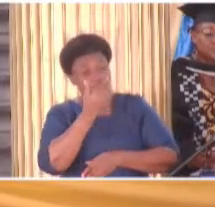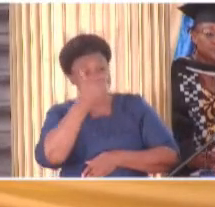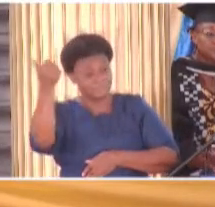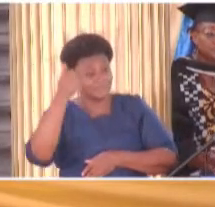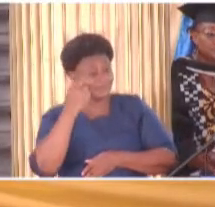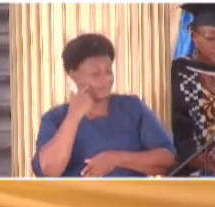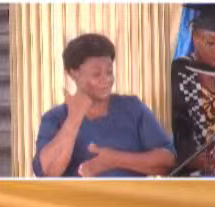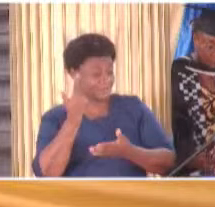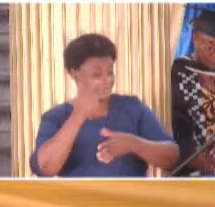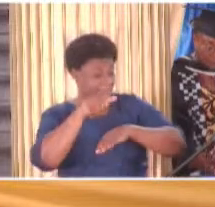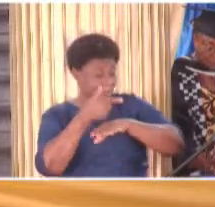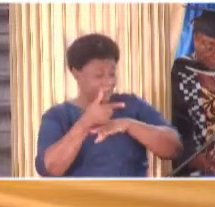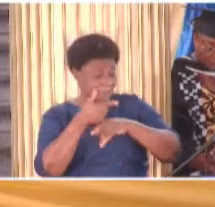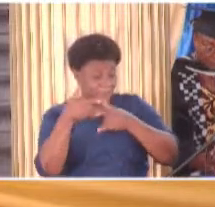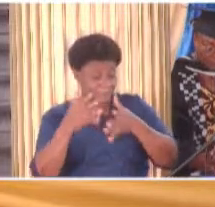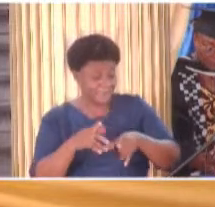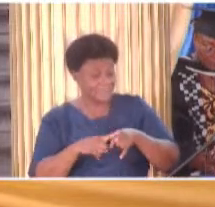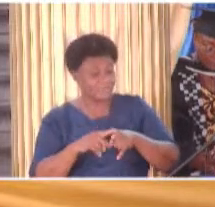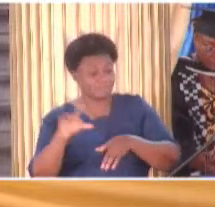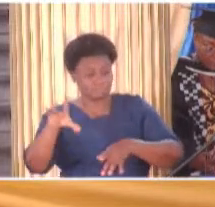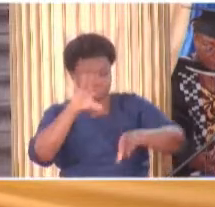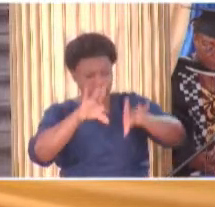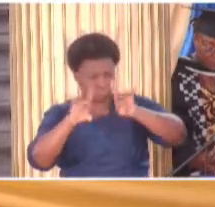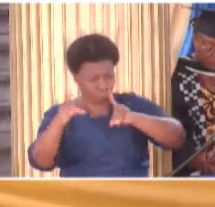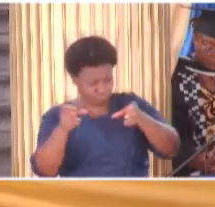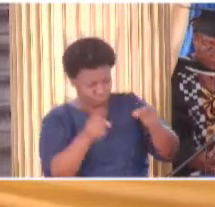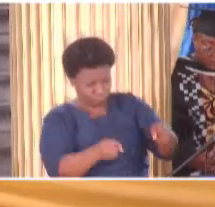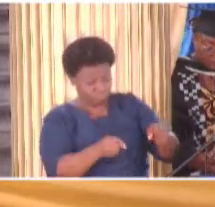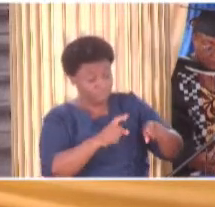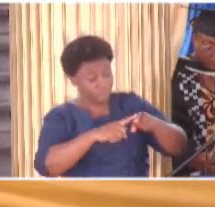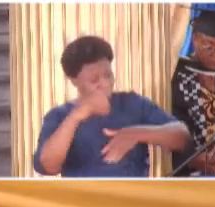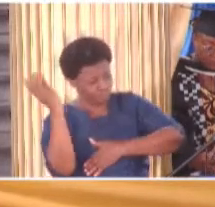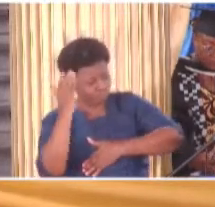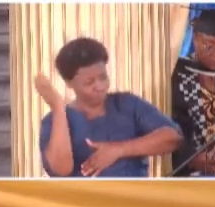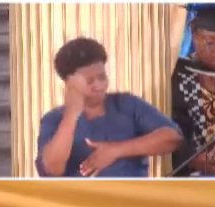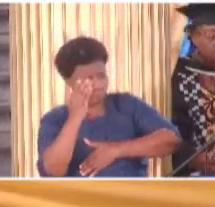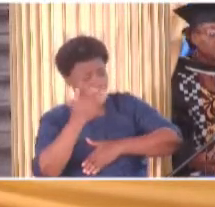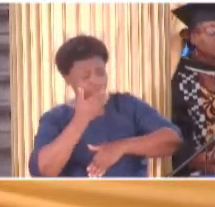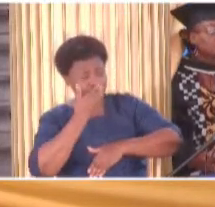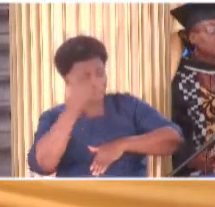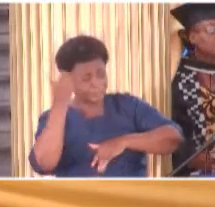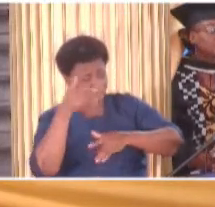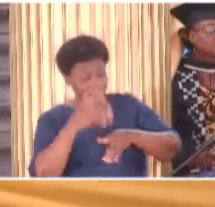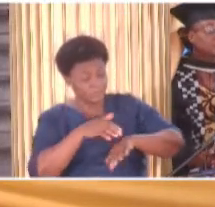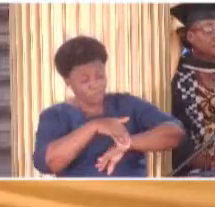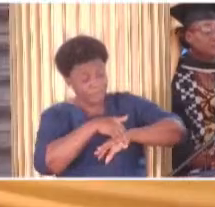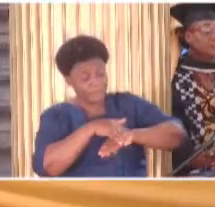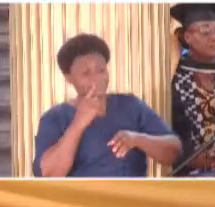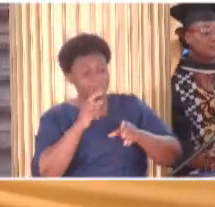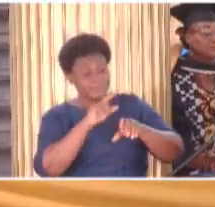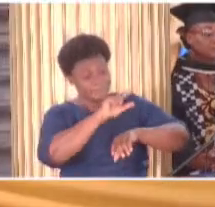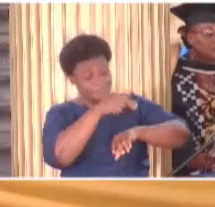is selected to deliver valedictory message on behalf of the graduating class. For